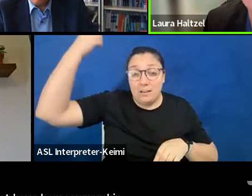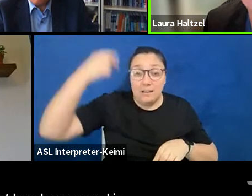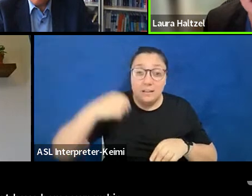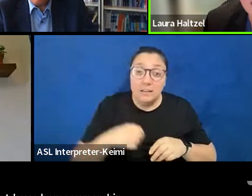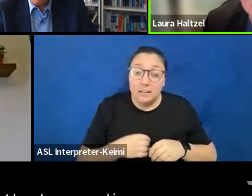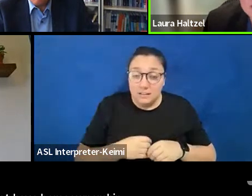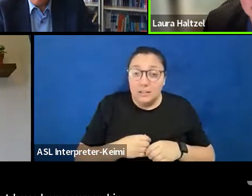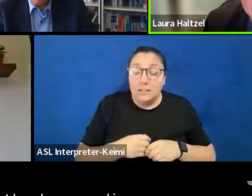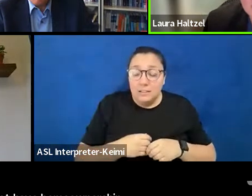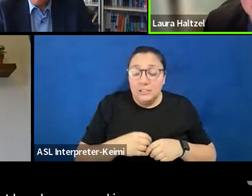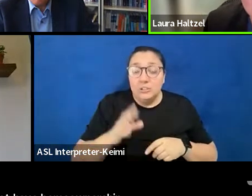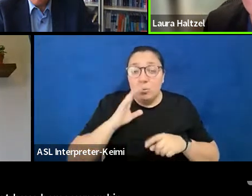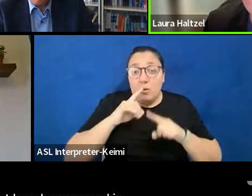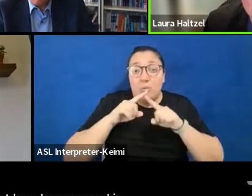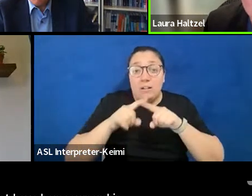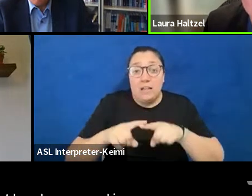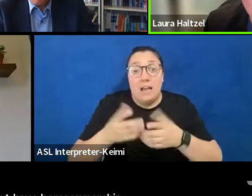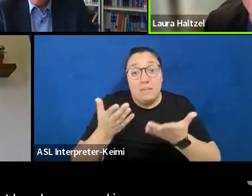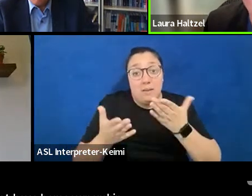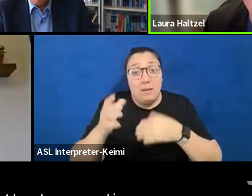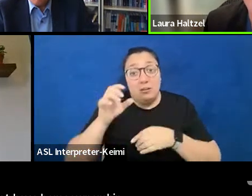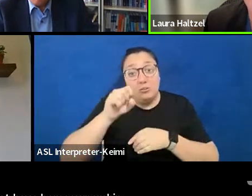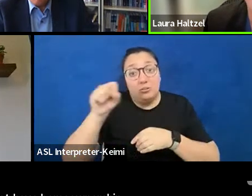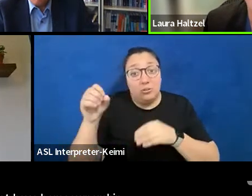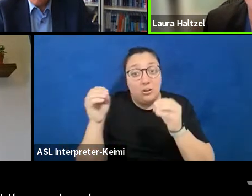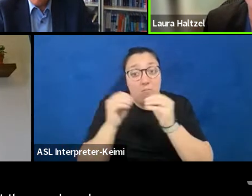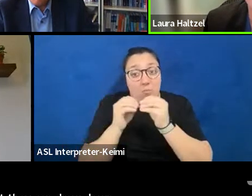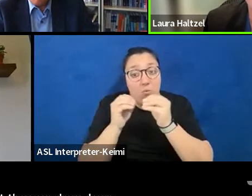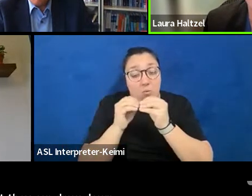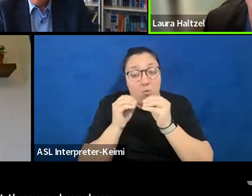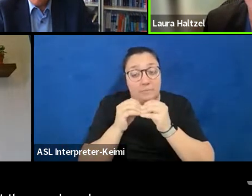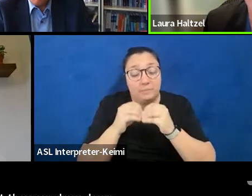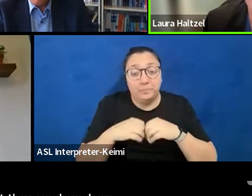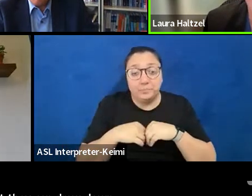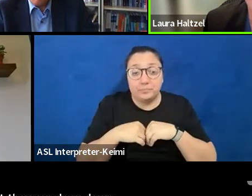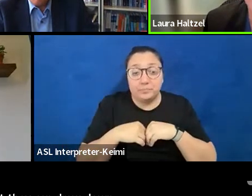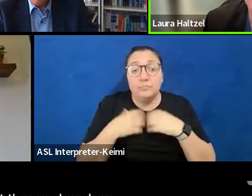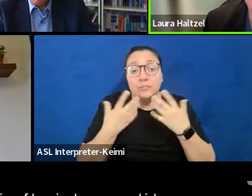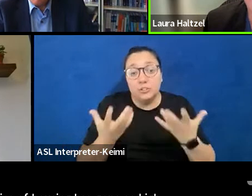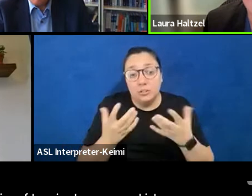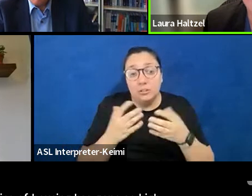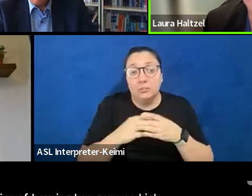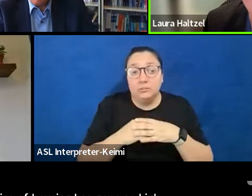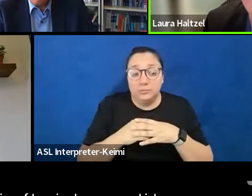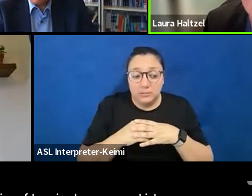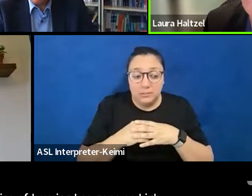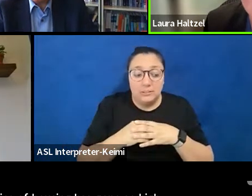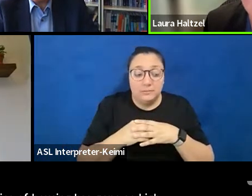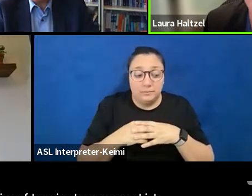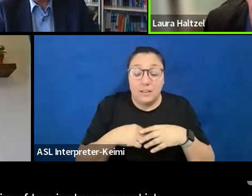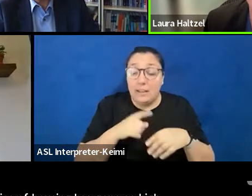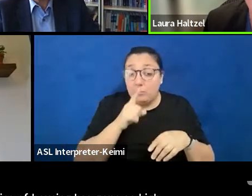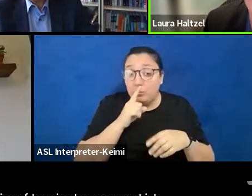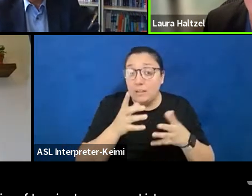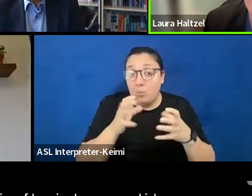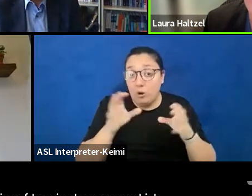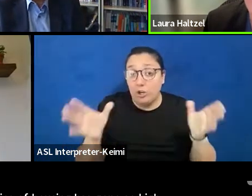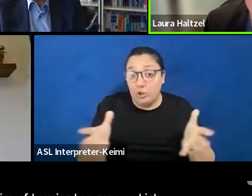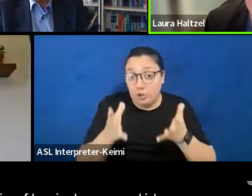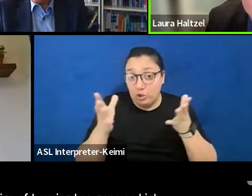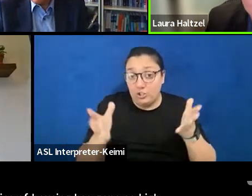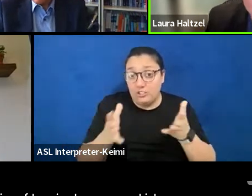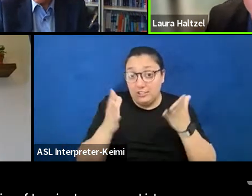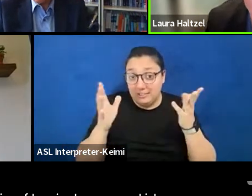they're going to be relying potentially on Social Security even more. So I really want to encourage